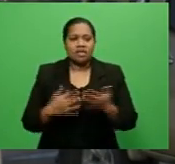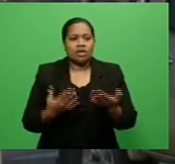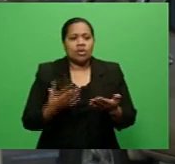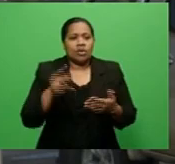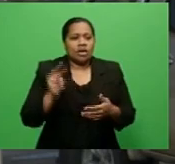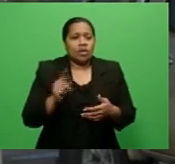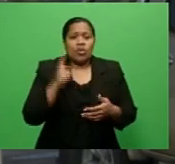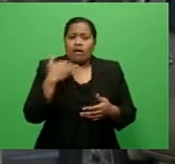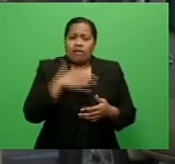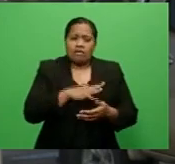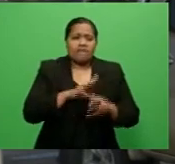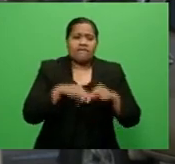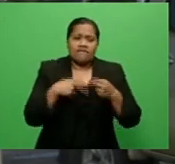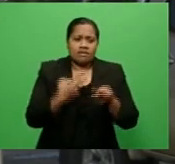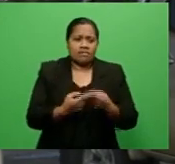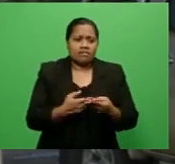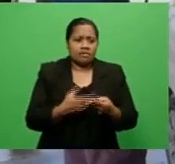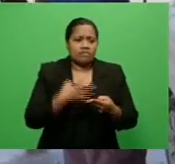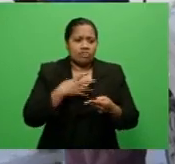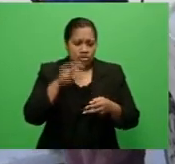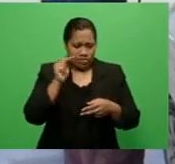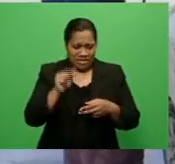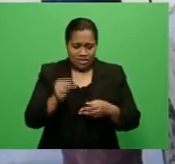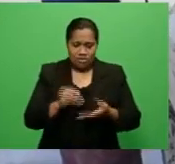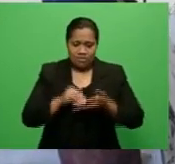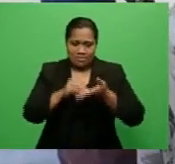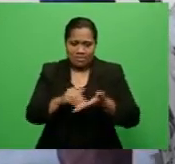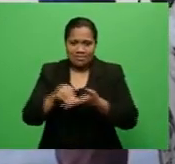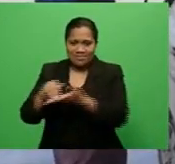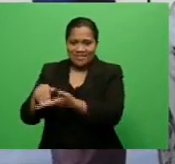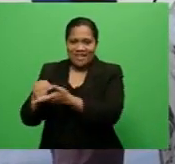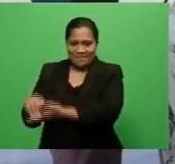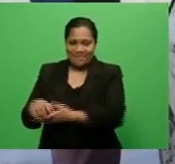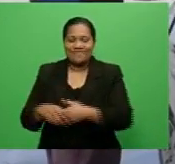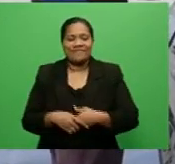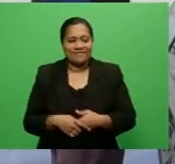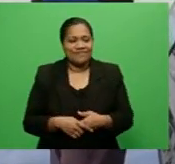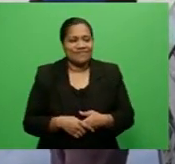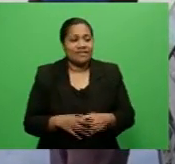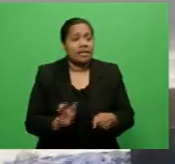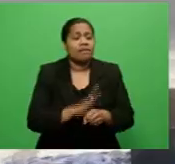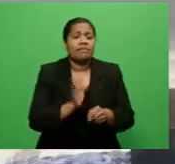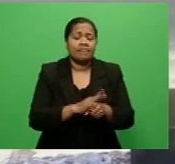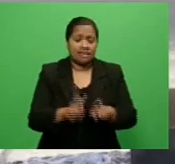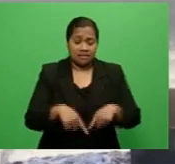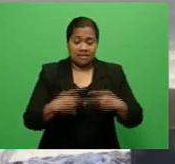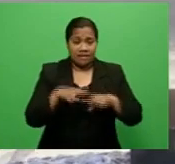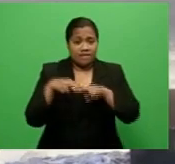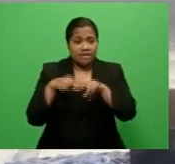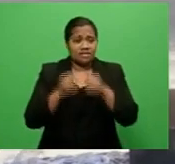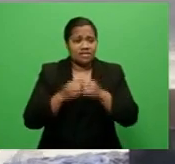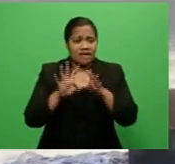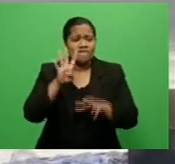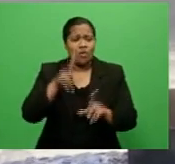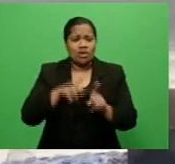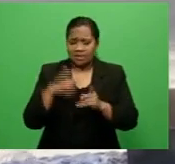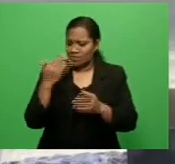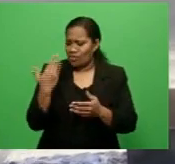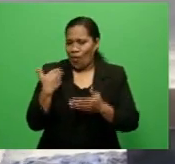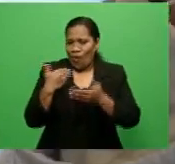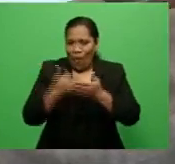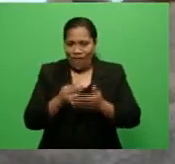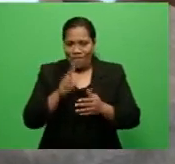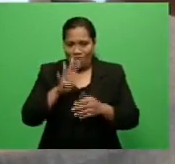families more extra that we have to cater for. Make a Difference Fiji started 4 years ago in a bid to